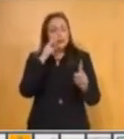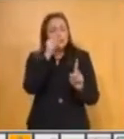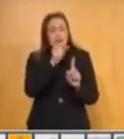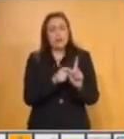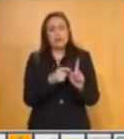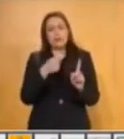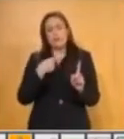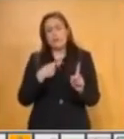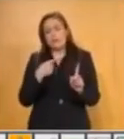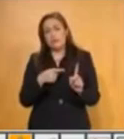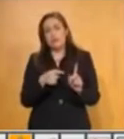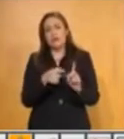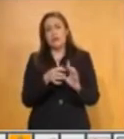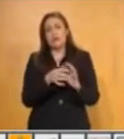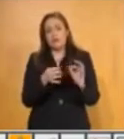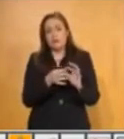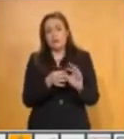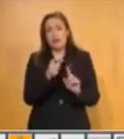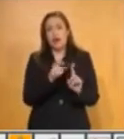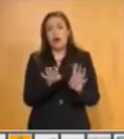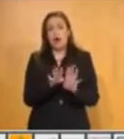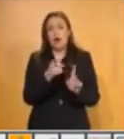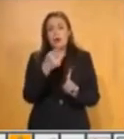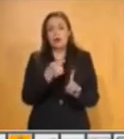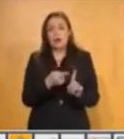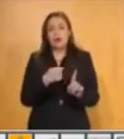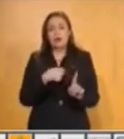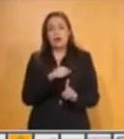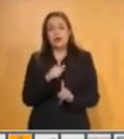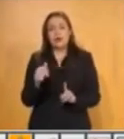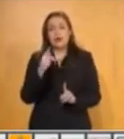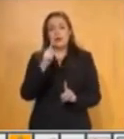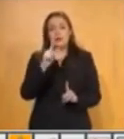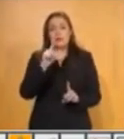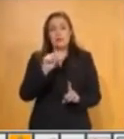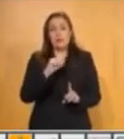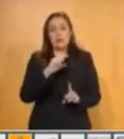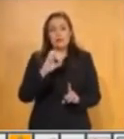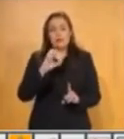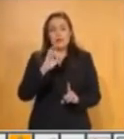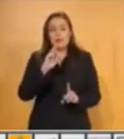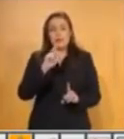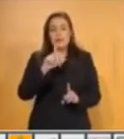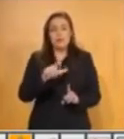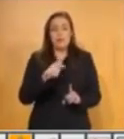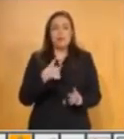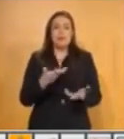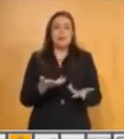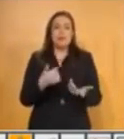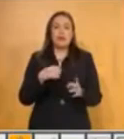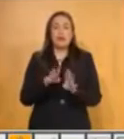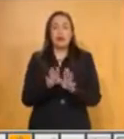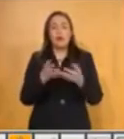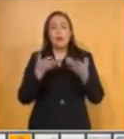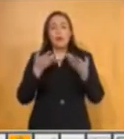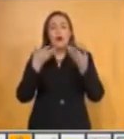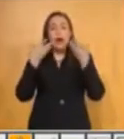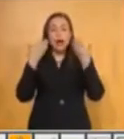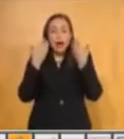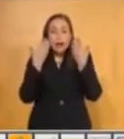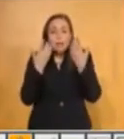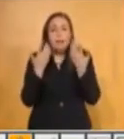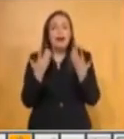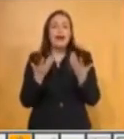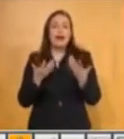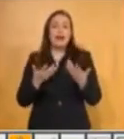character. We have playful. Playful is a word that we can use for those characters that like to play a